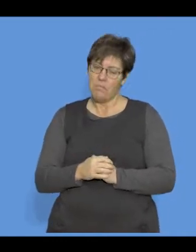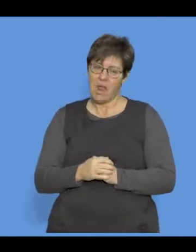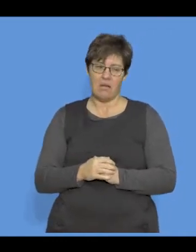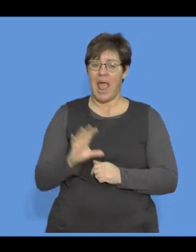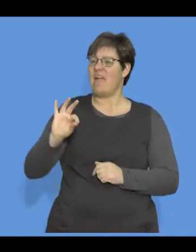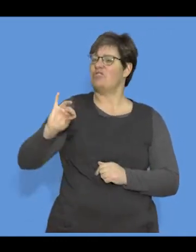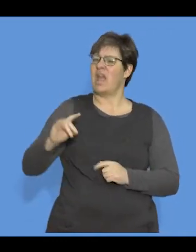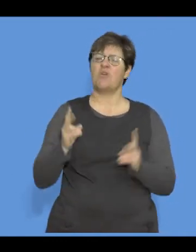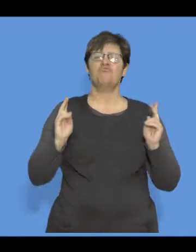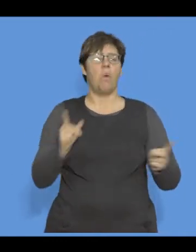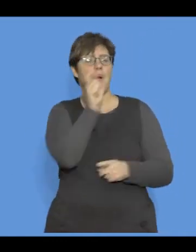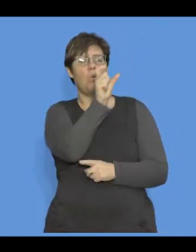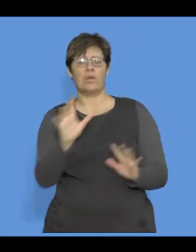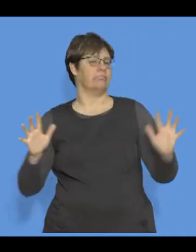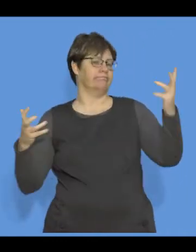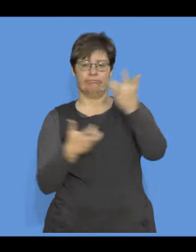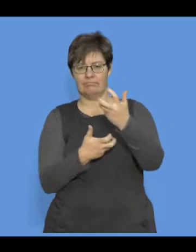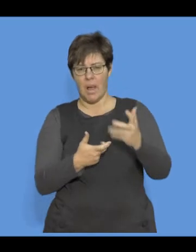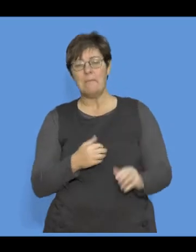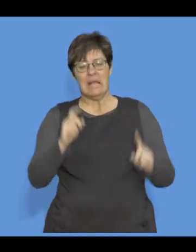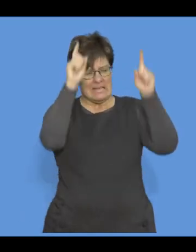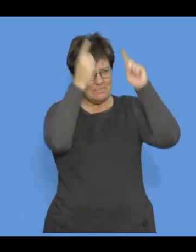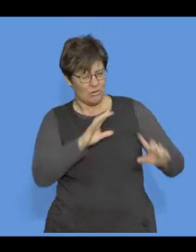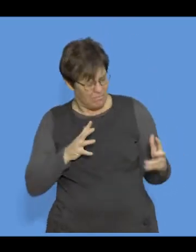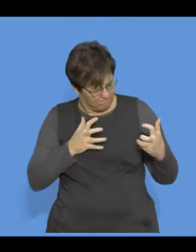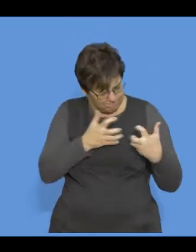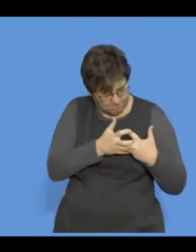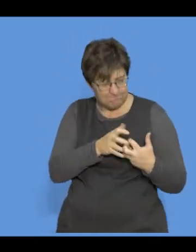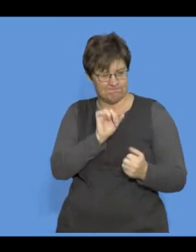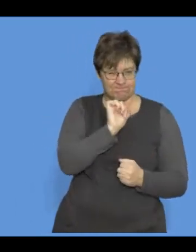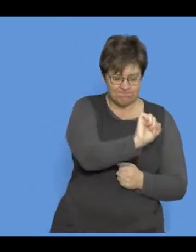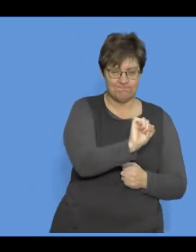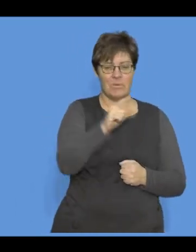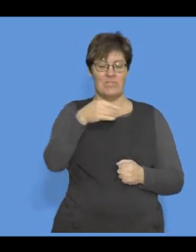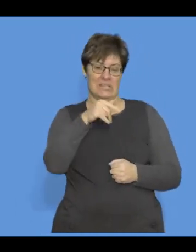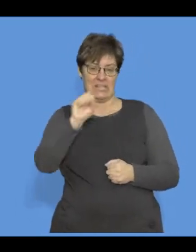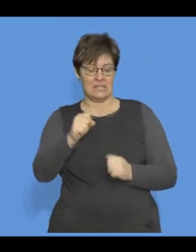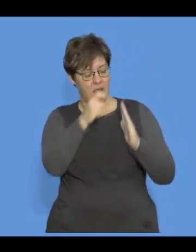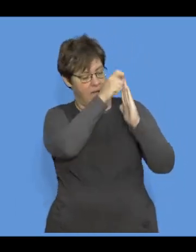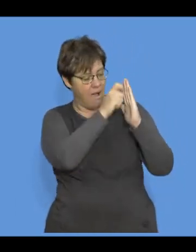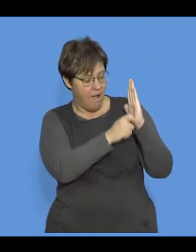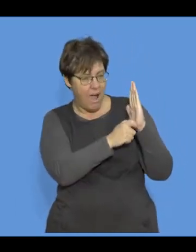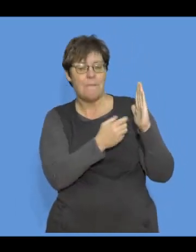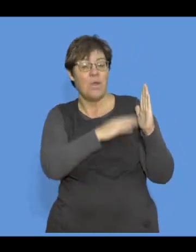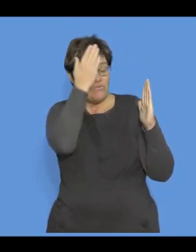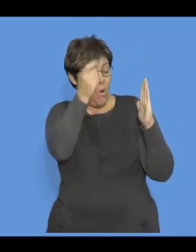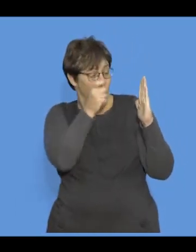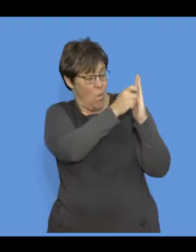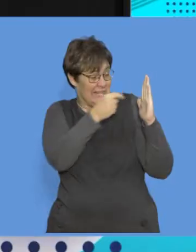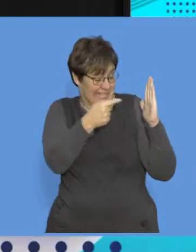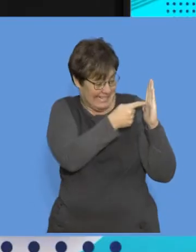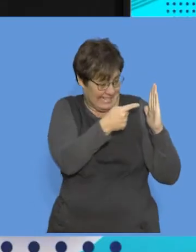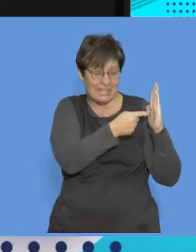words, we need to make a list of those and link them to the definitions so that we are very clear about what